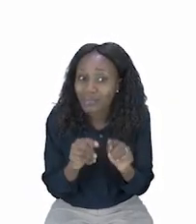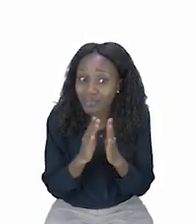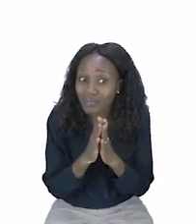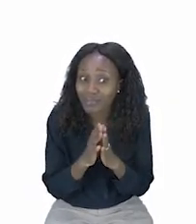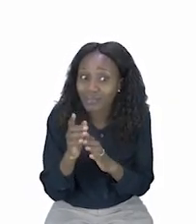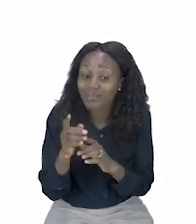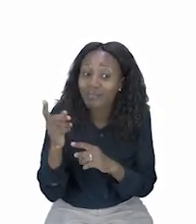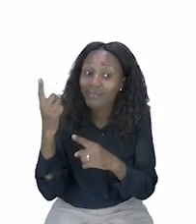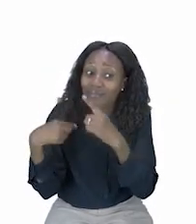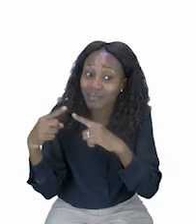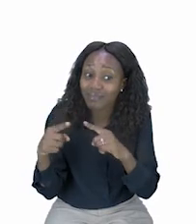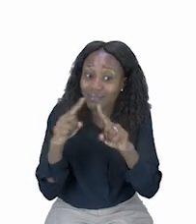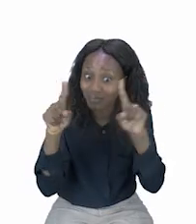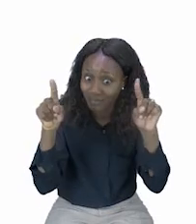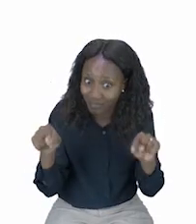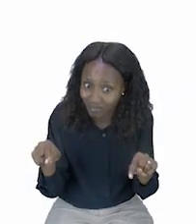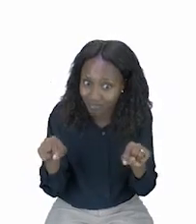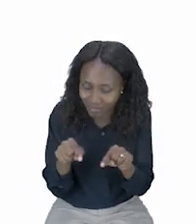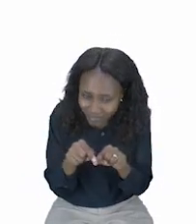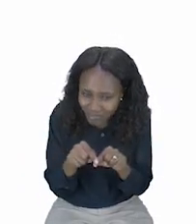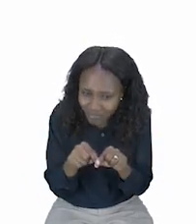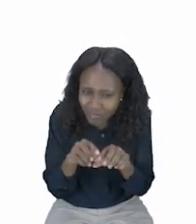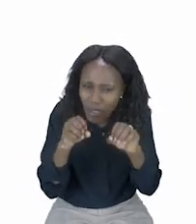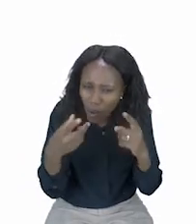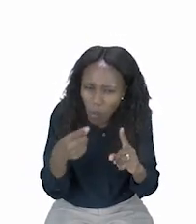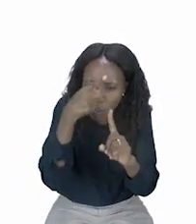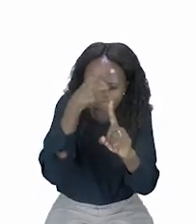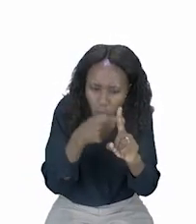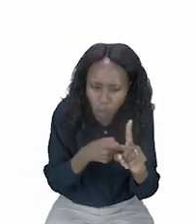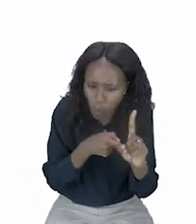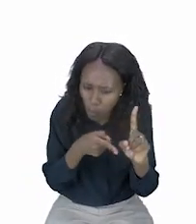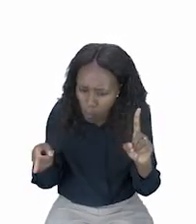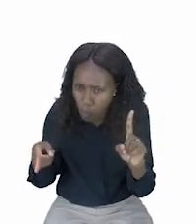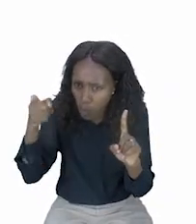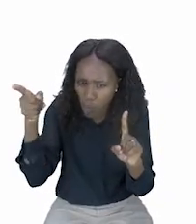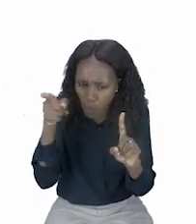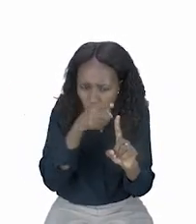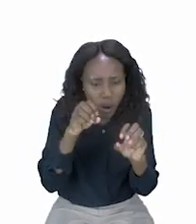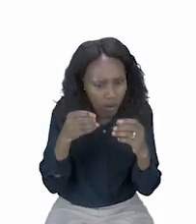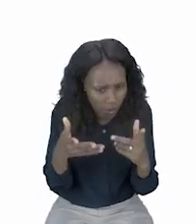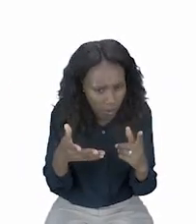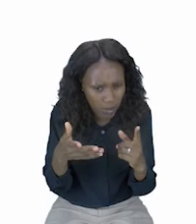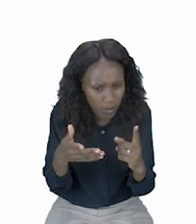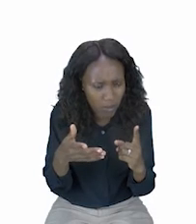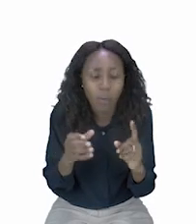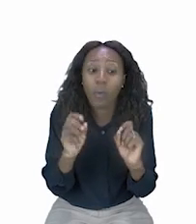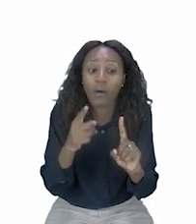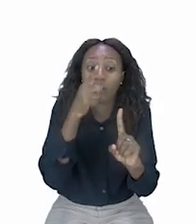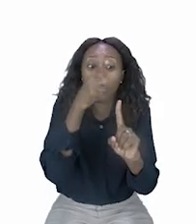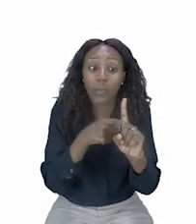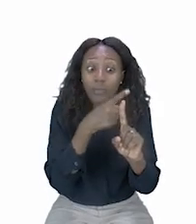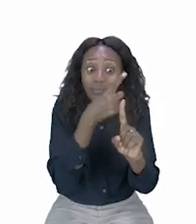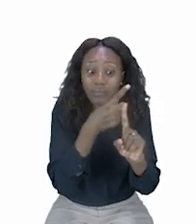square. Now the square has how many sides? Let's take a look.